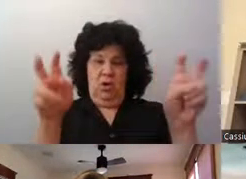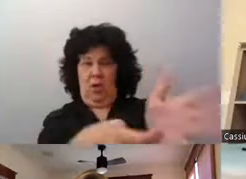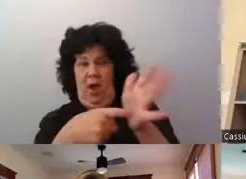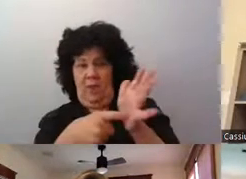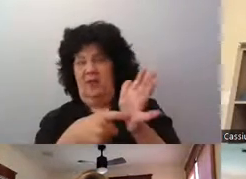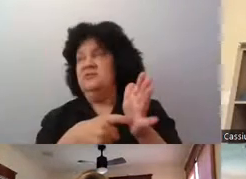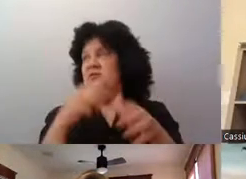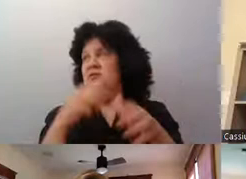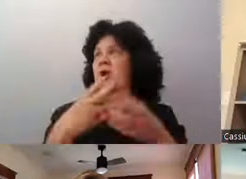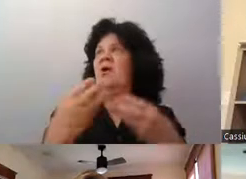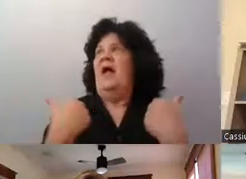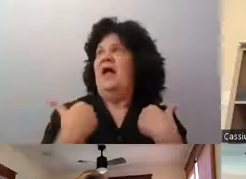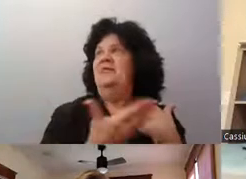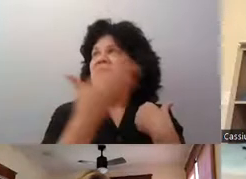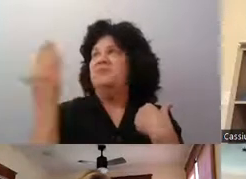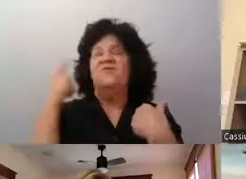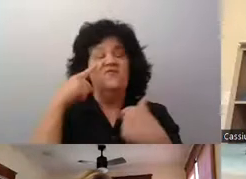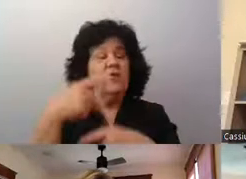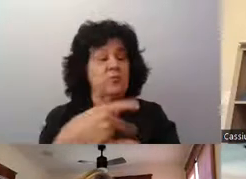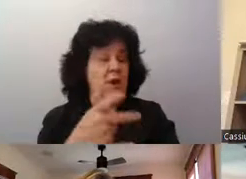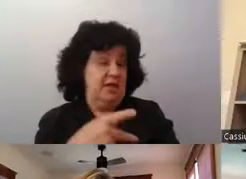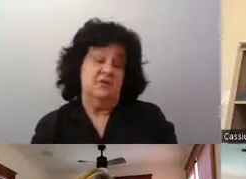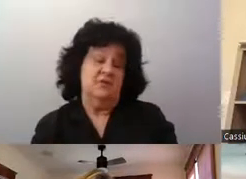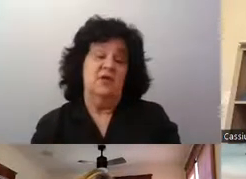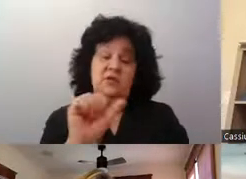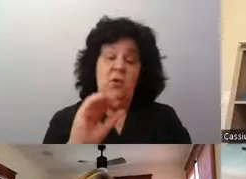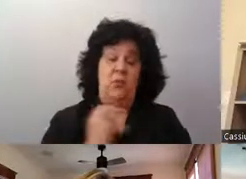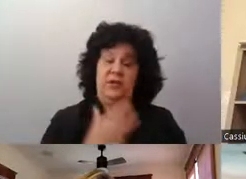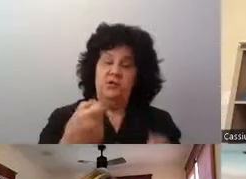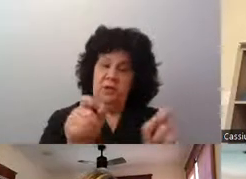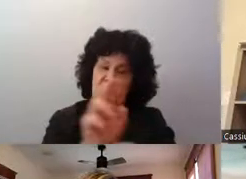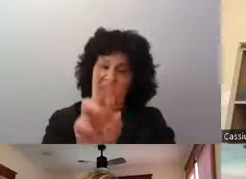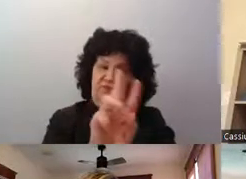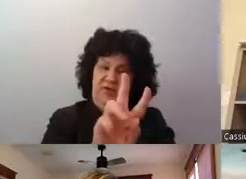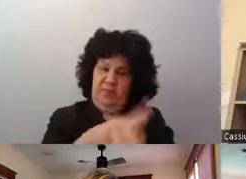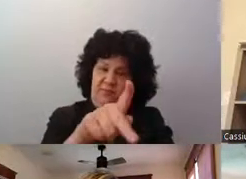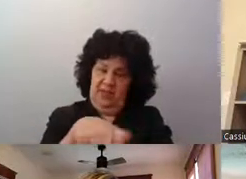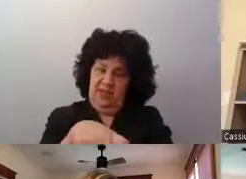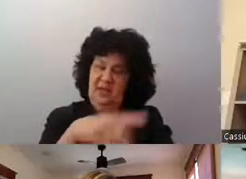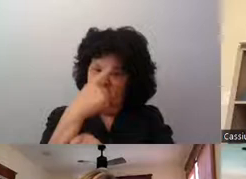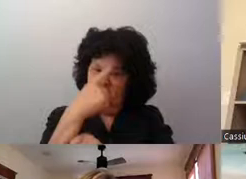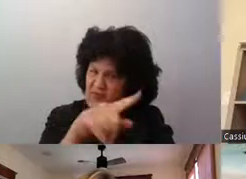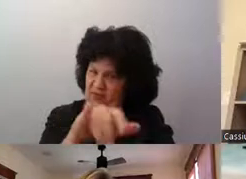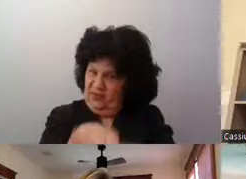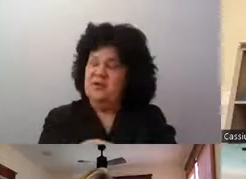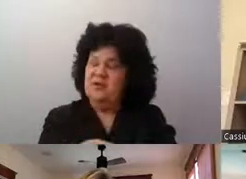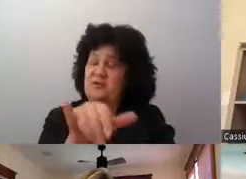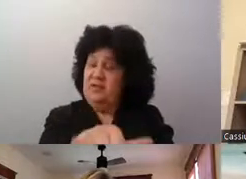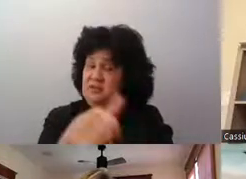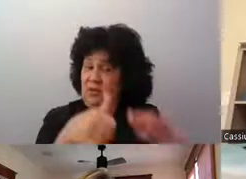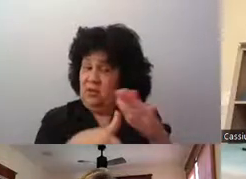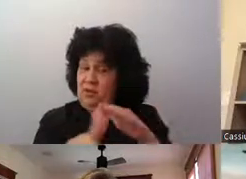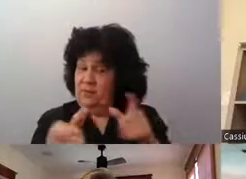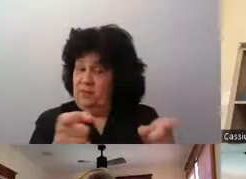to products and knowing that they're okay to buy. So what we're trying to use the VPP for, and this is managed by